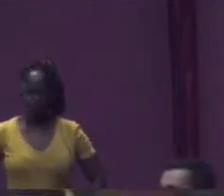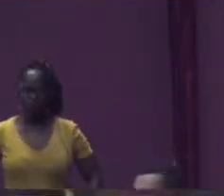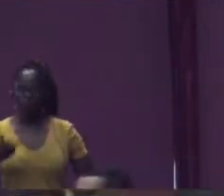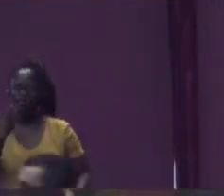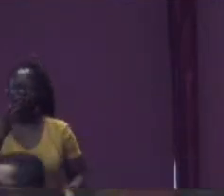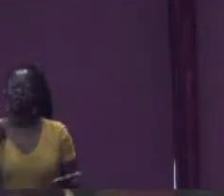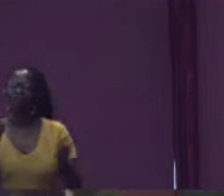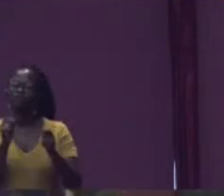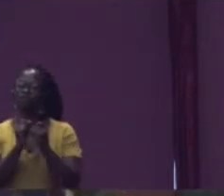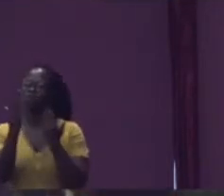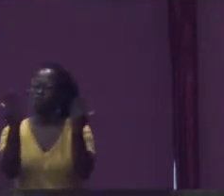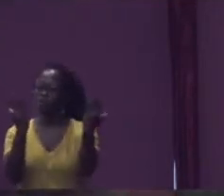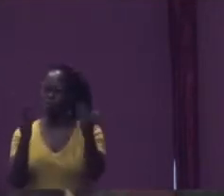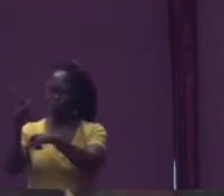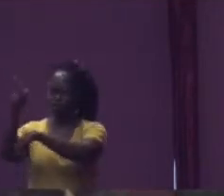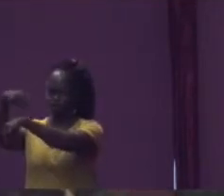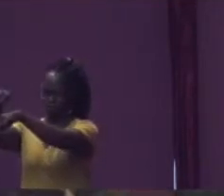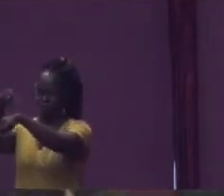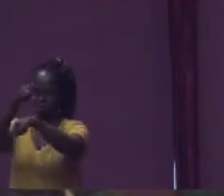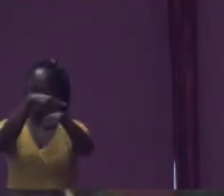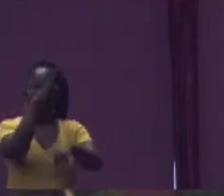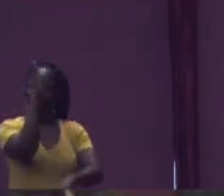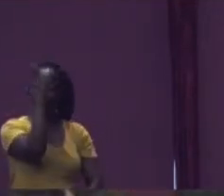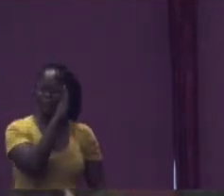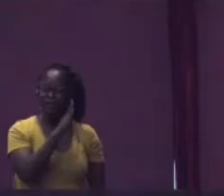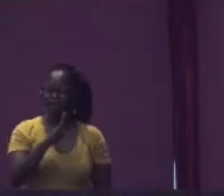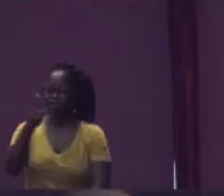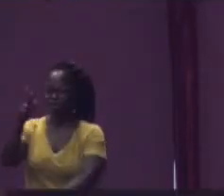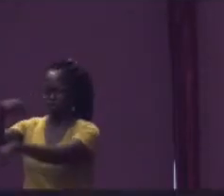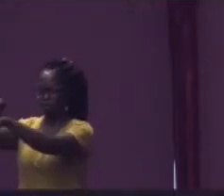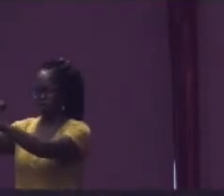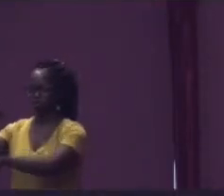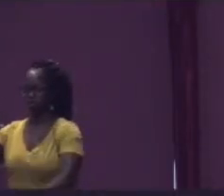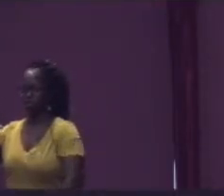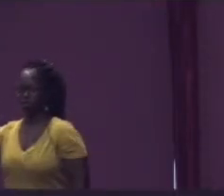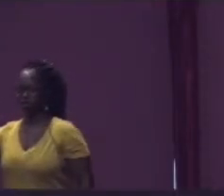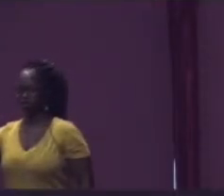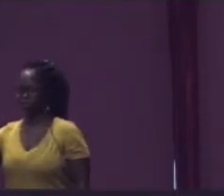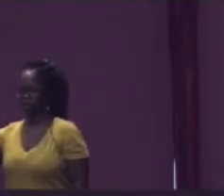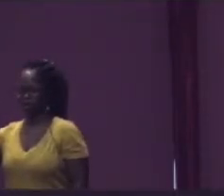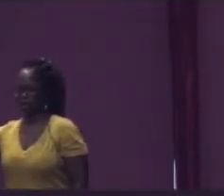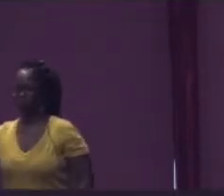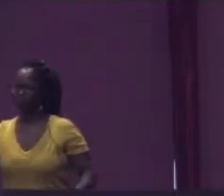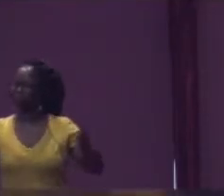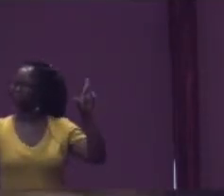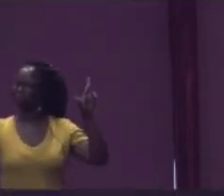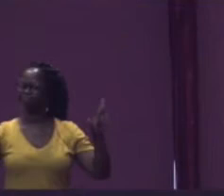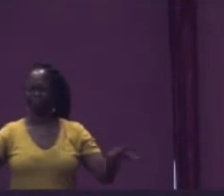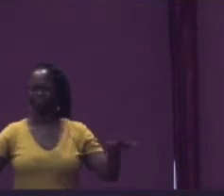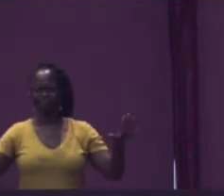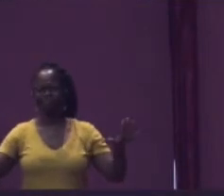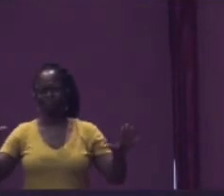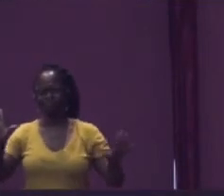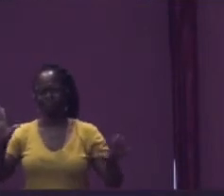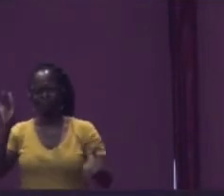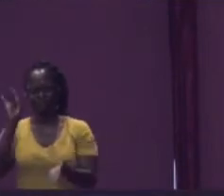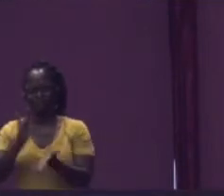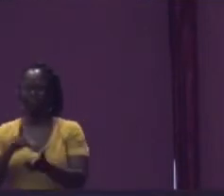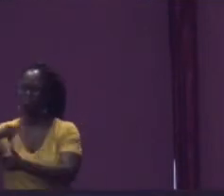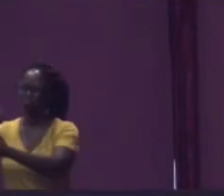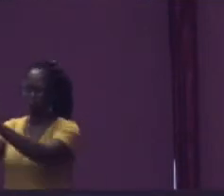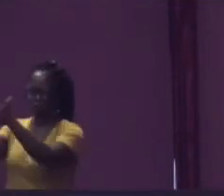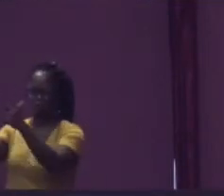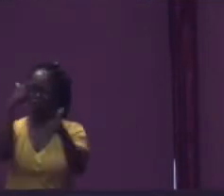actually are quite different, although many of the problems of birth